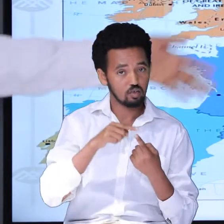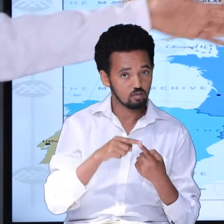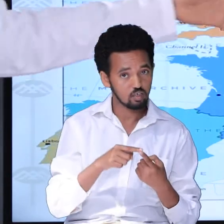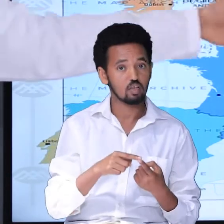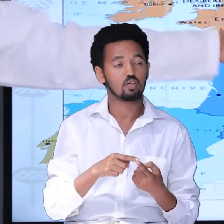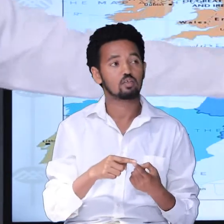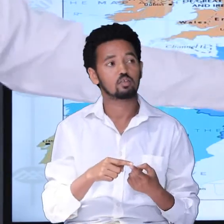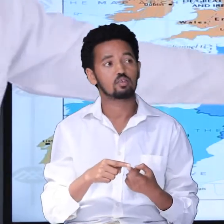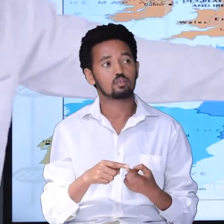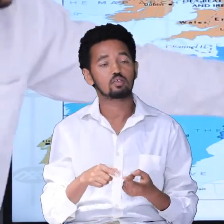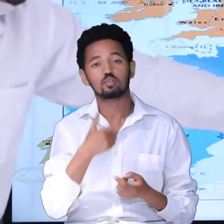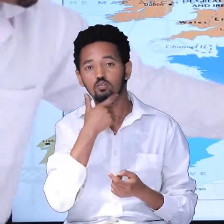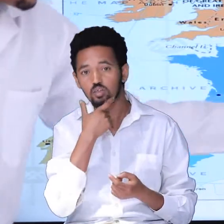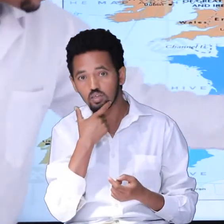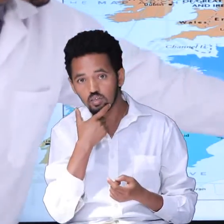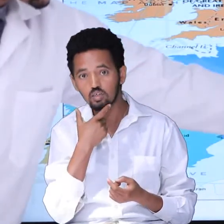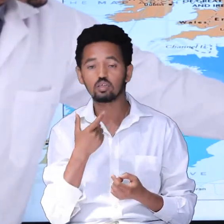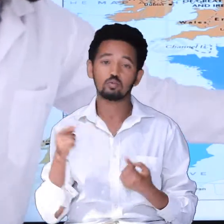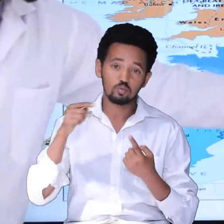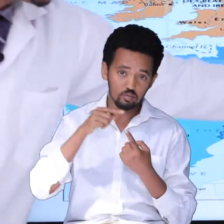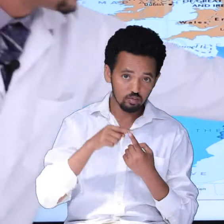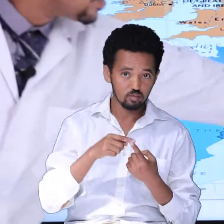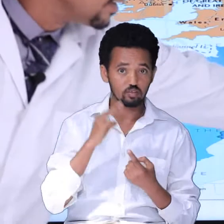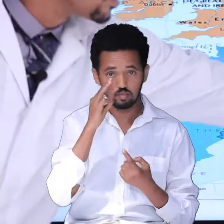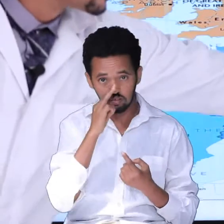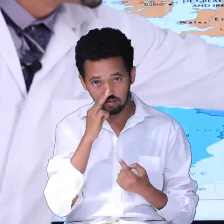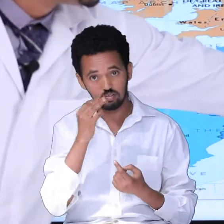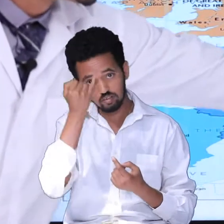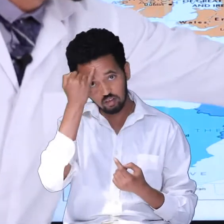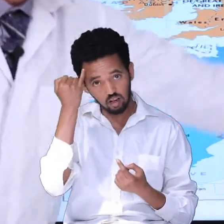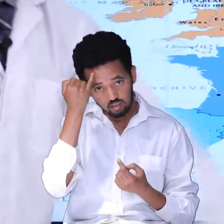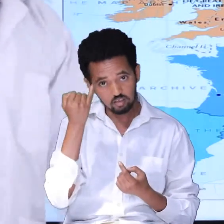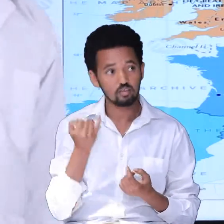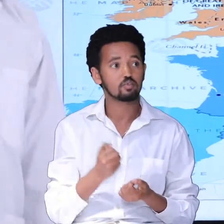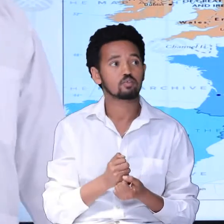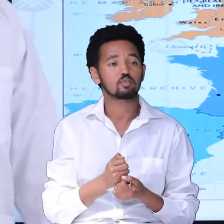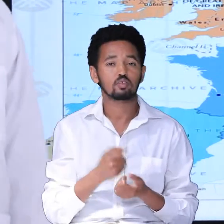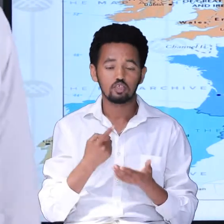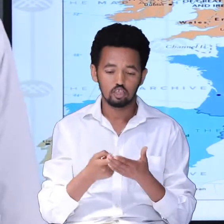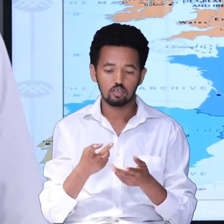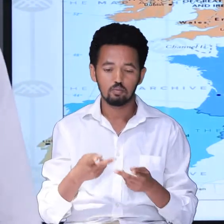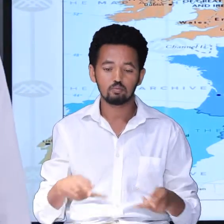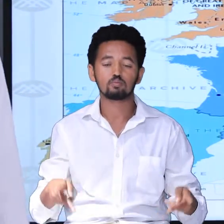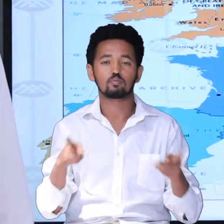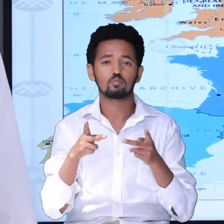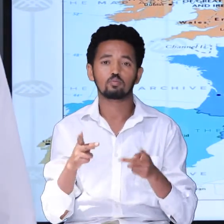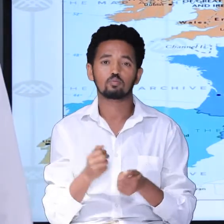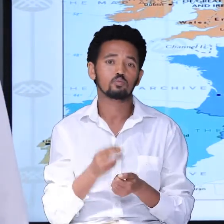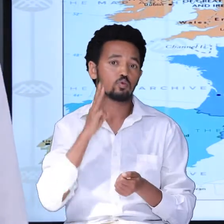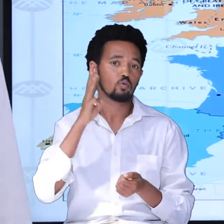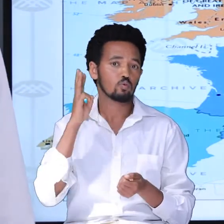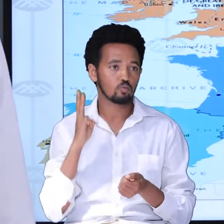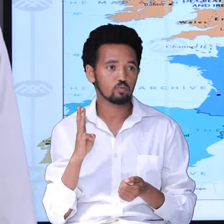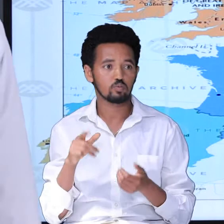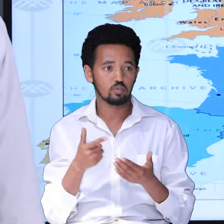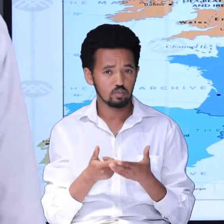Spain, up to the Mediterranean Sea, Italy. Those area was